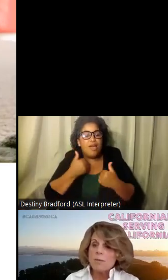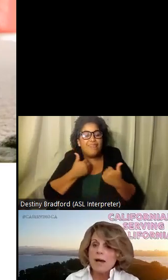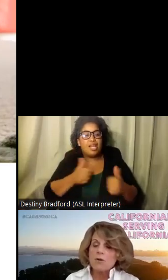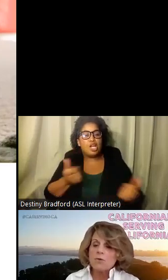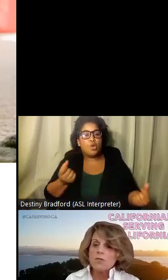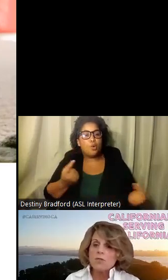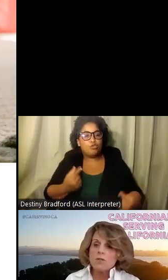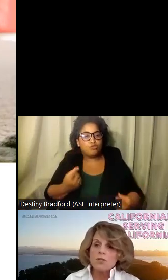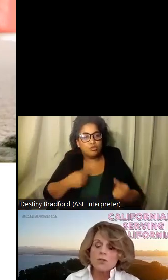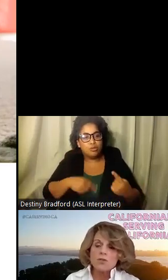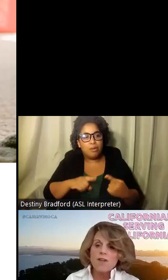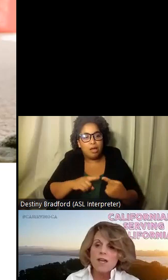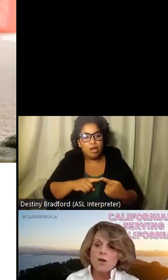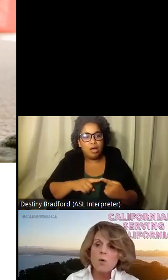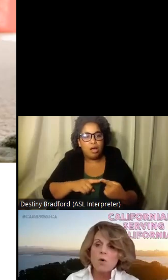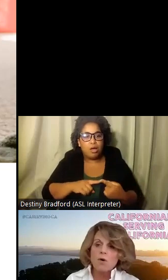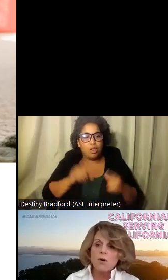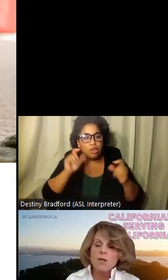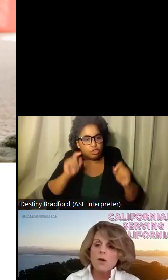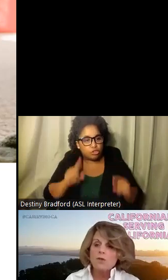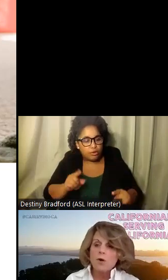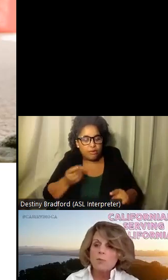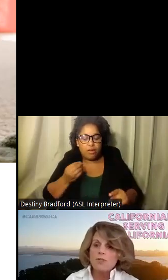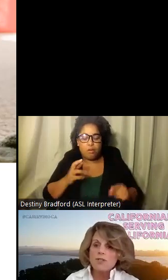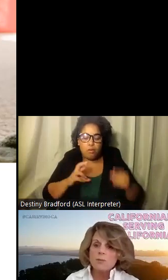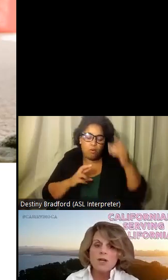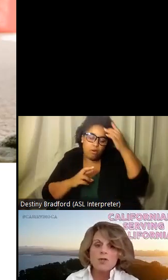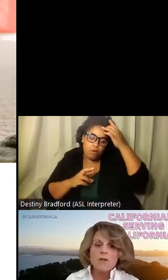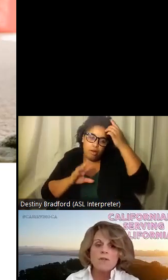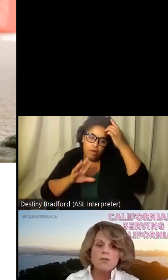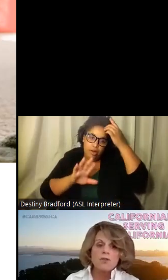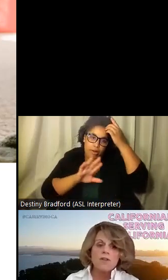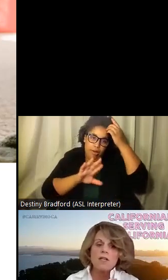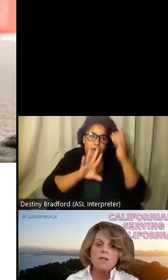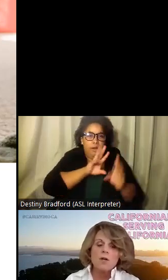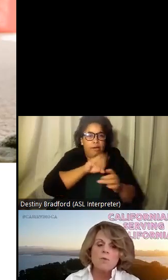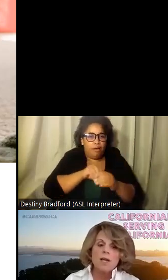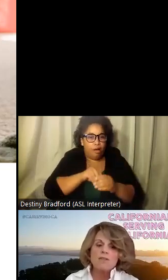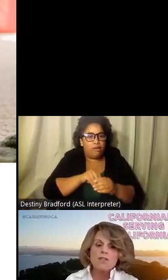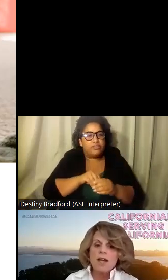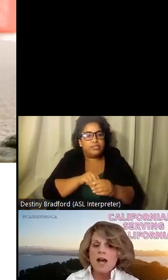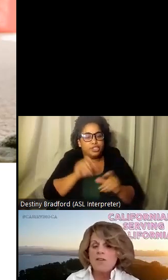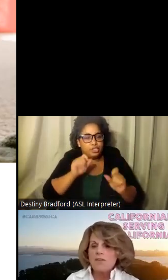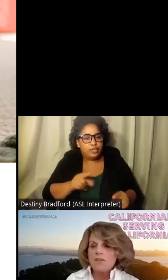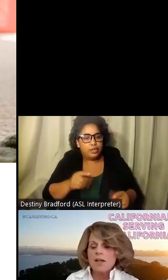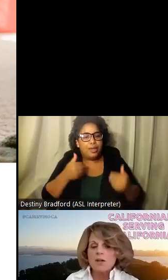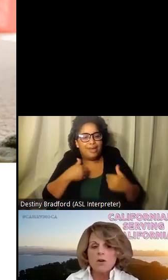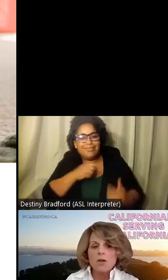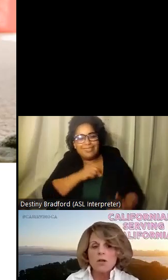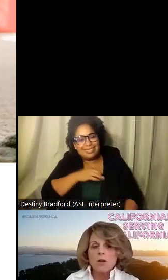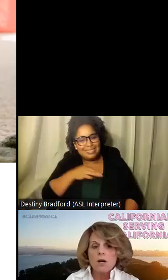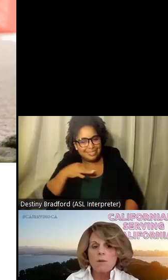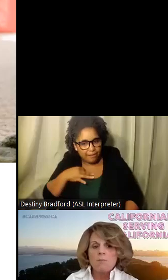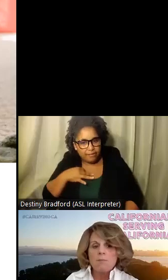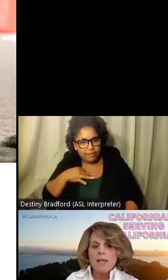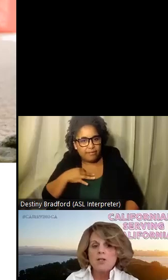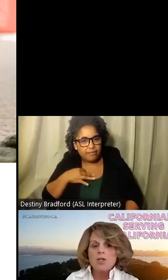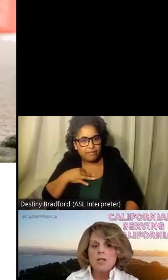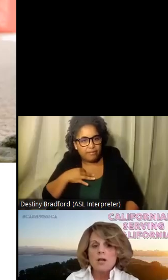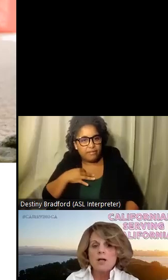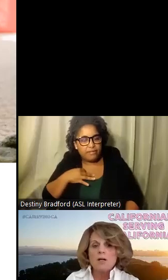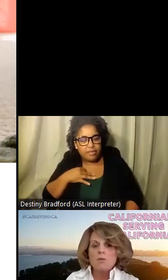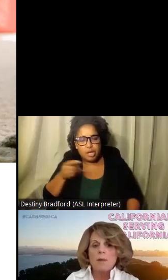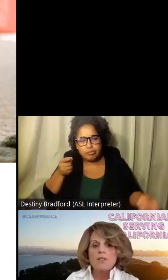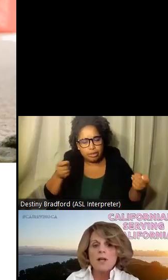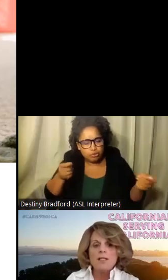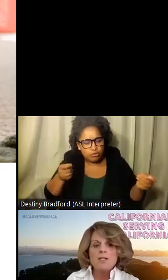questions about the survey or your participation in the survey, we have staff that are